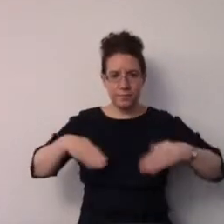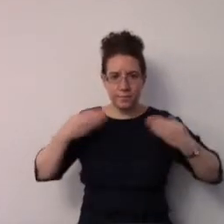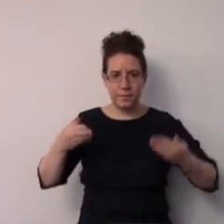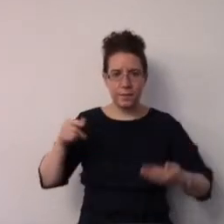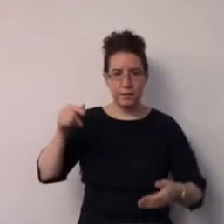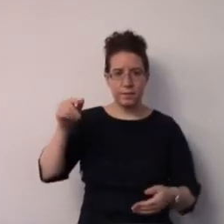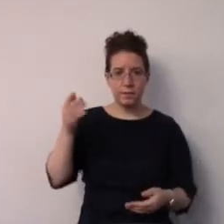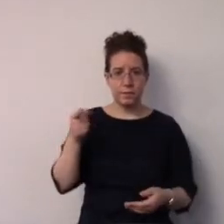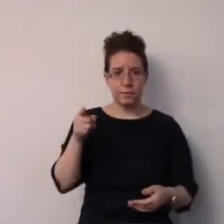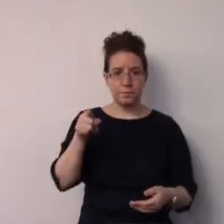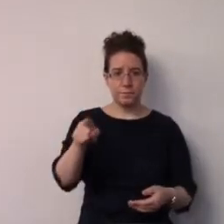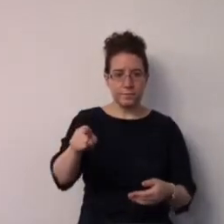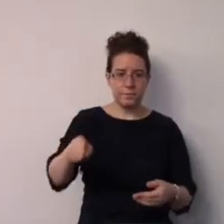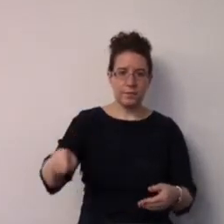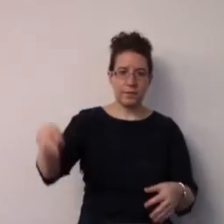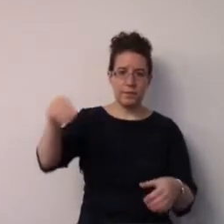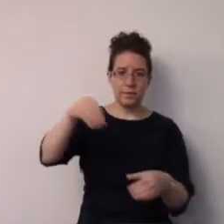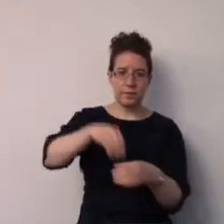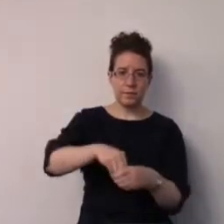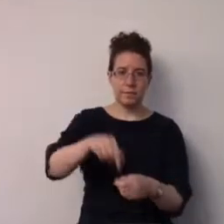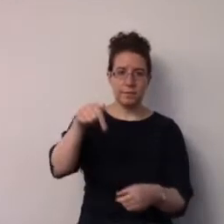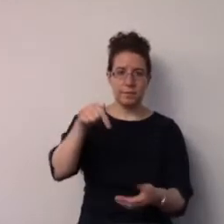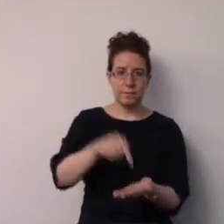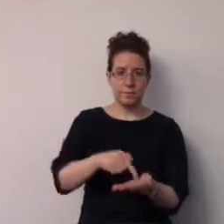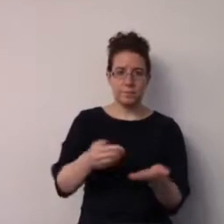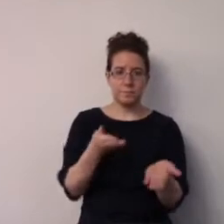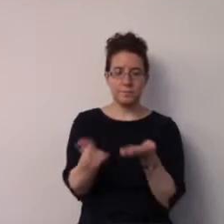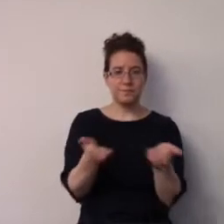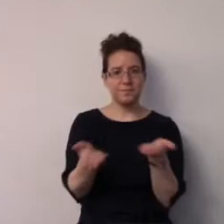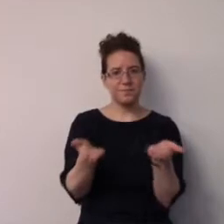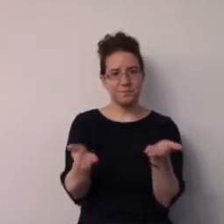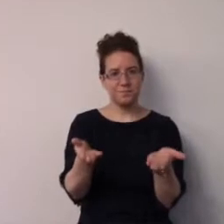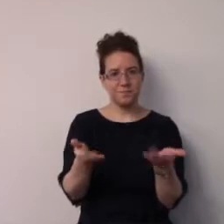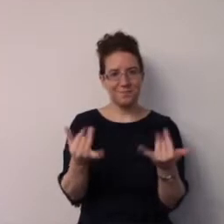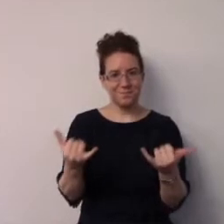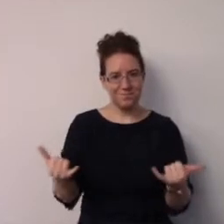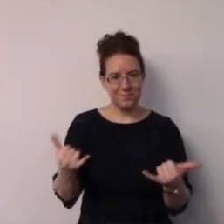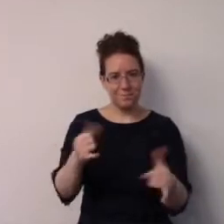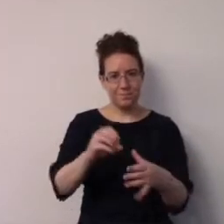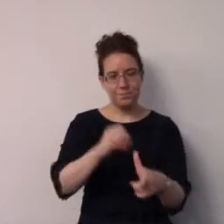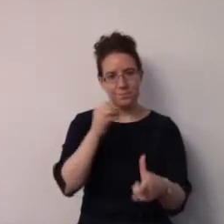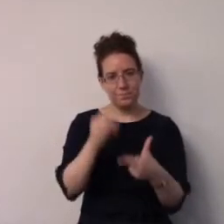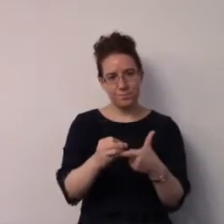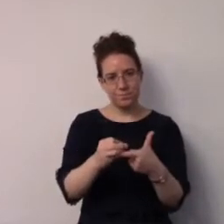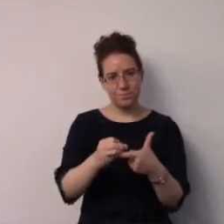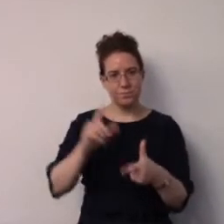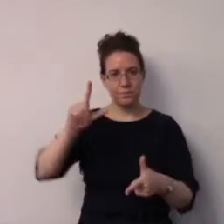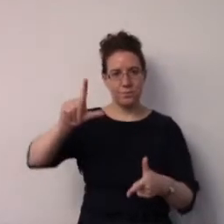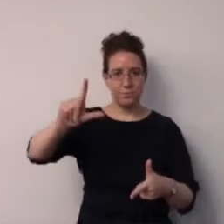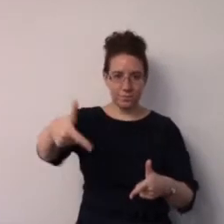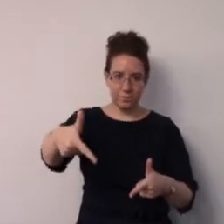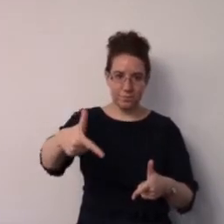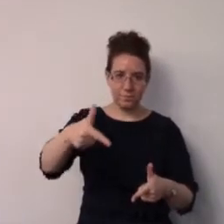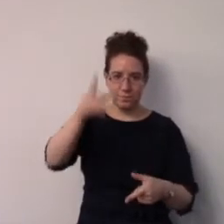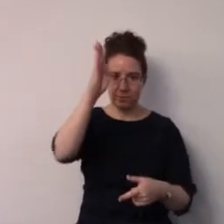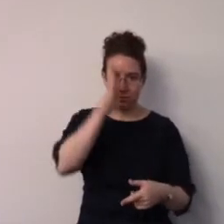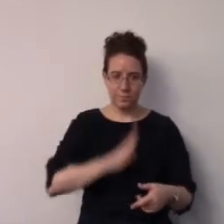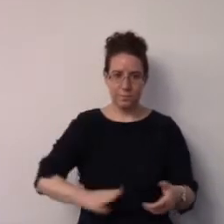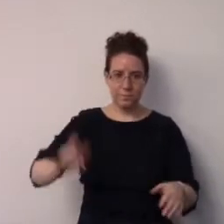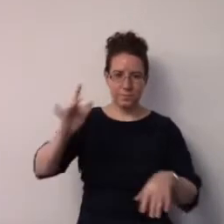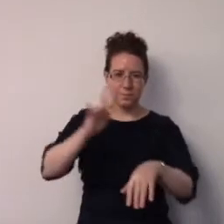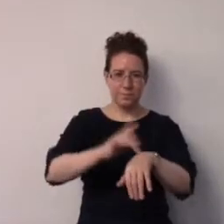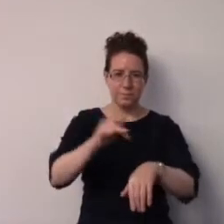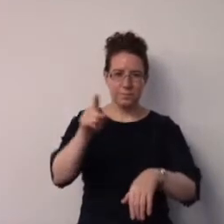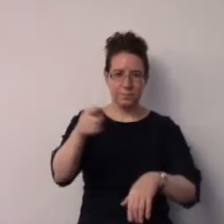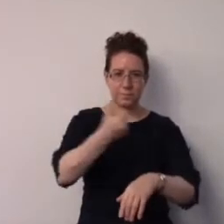God can touch you then, yeah, as well as now. Amen. Hallelujah. Amen. Oh, hallelujah. Praise the Lord. Somebody say,